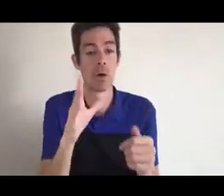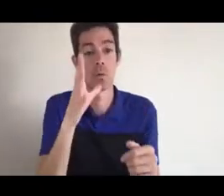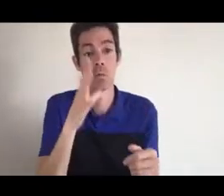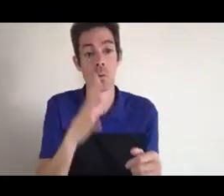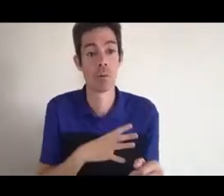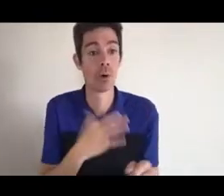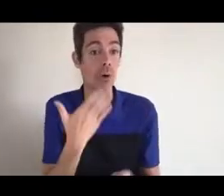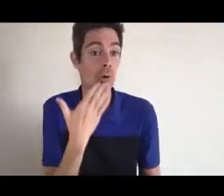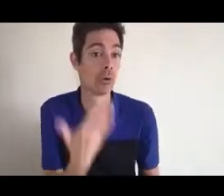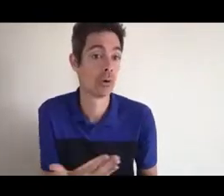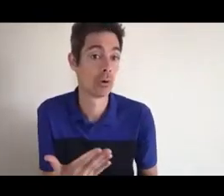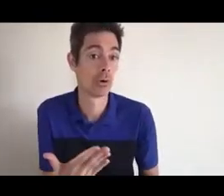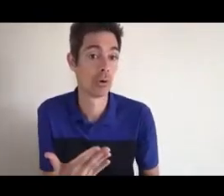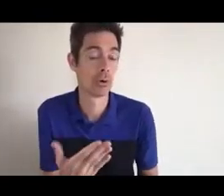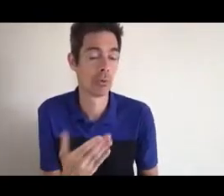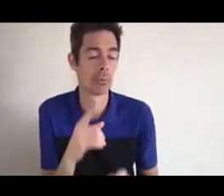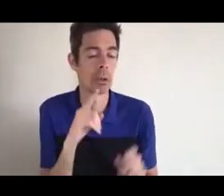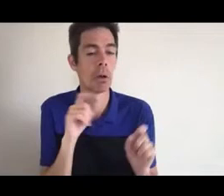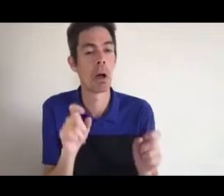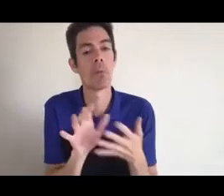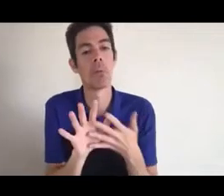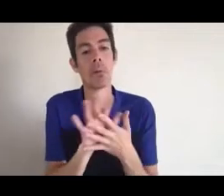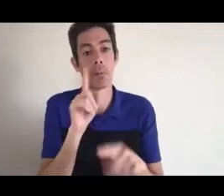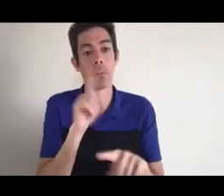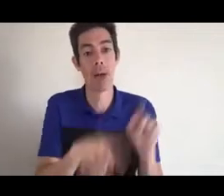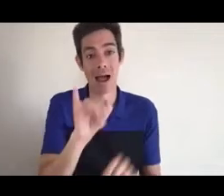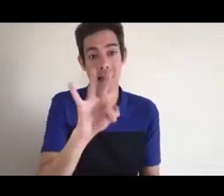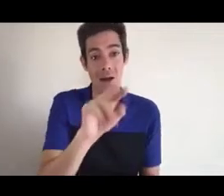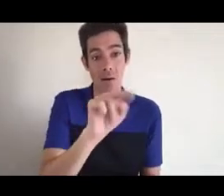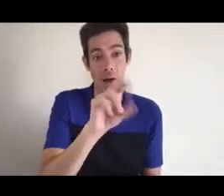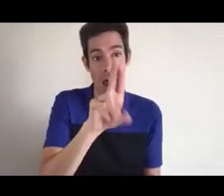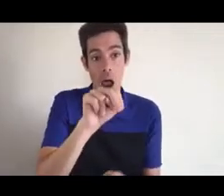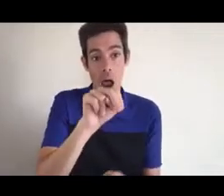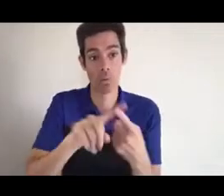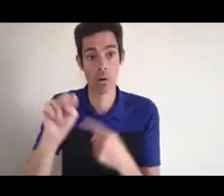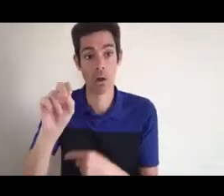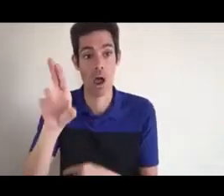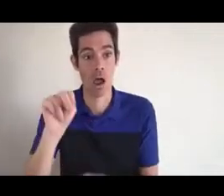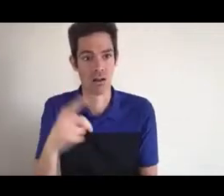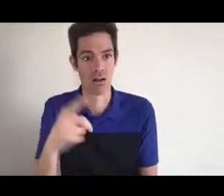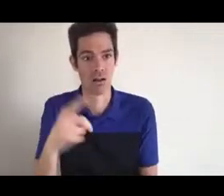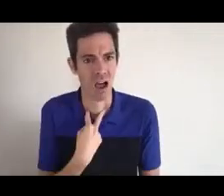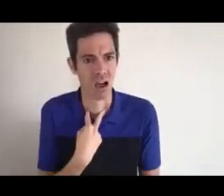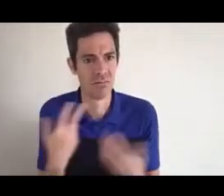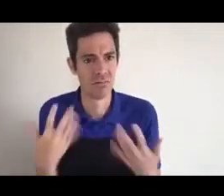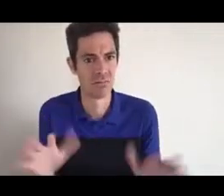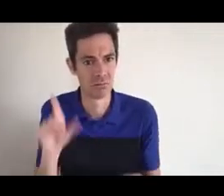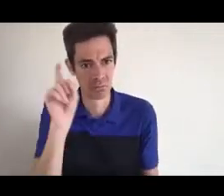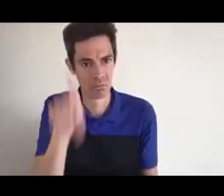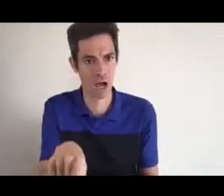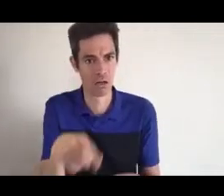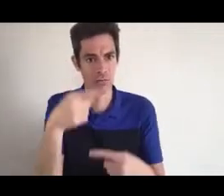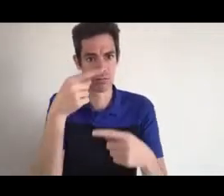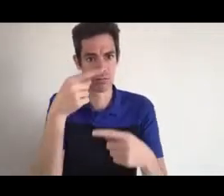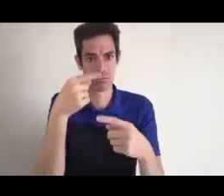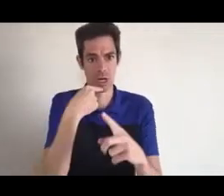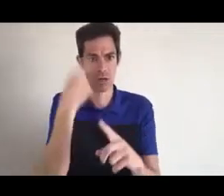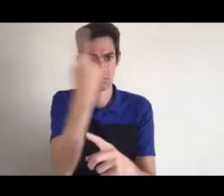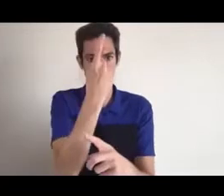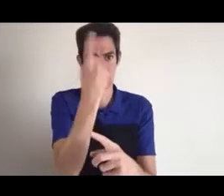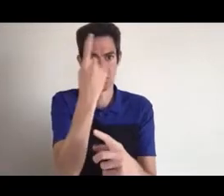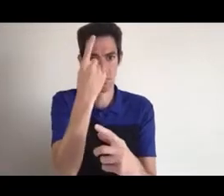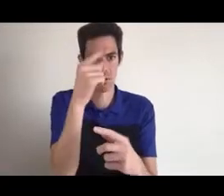is related to an adjective. So the woman's good, that's a little bit easier. But if a noun is related to a noun, you're kind of